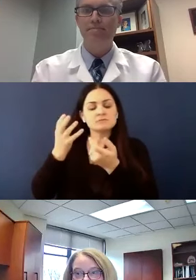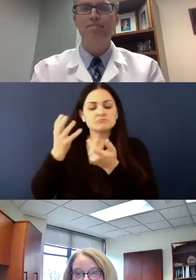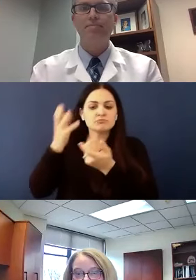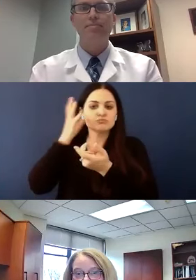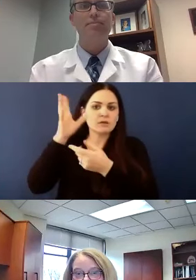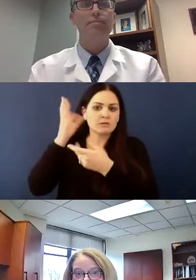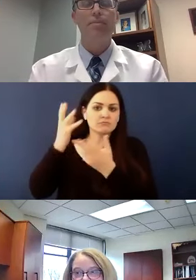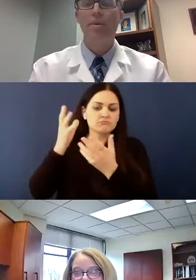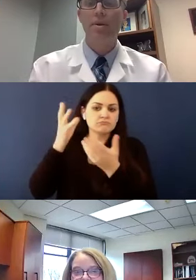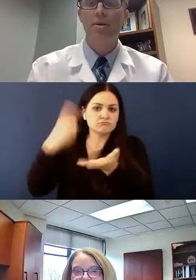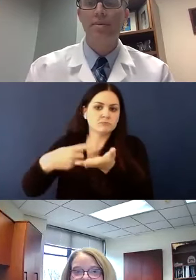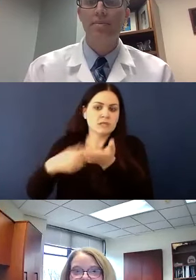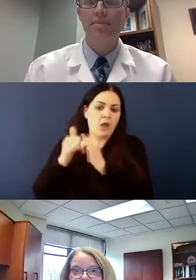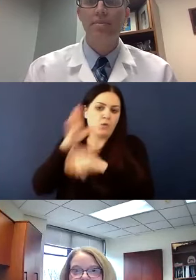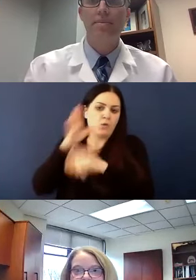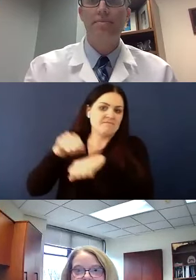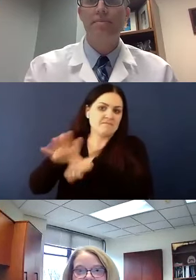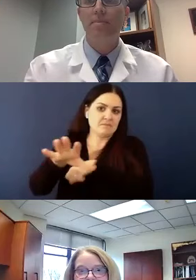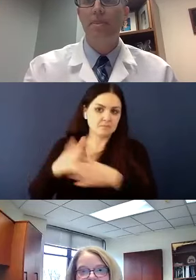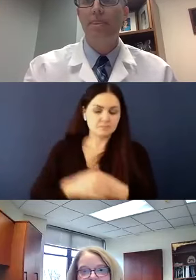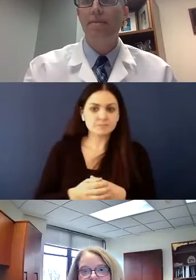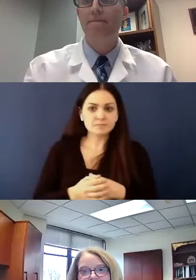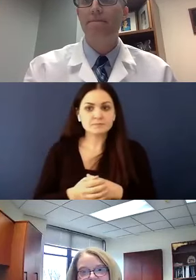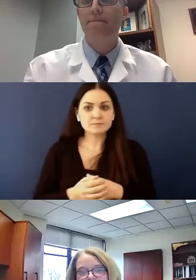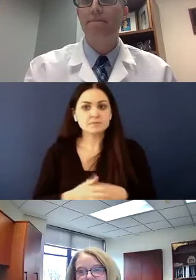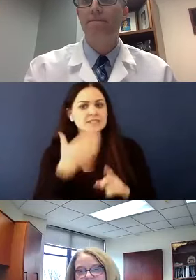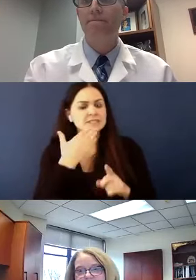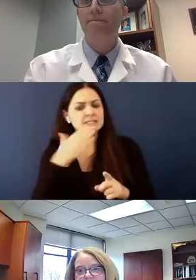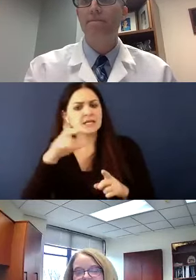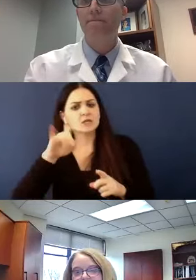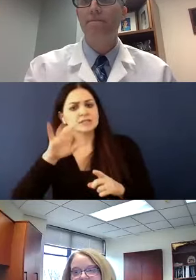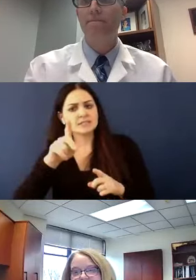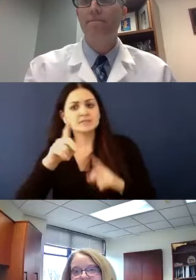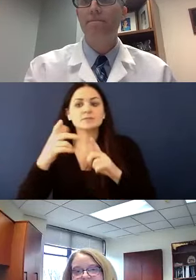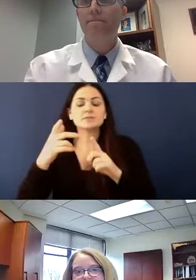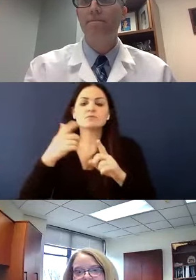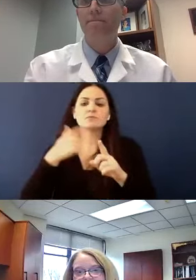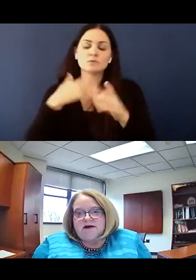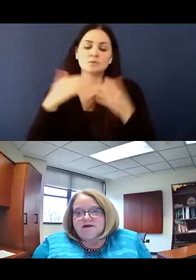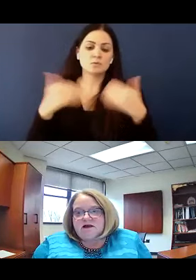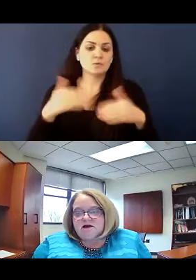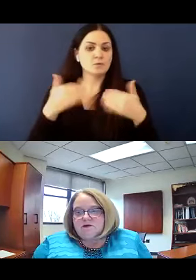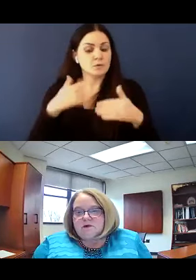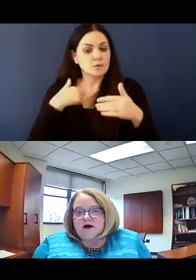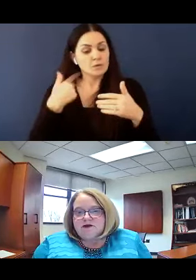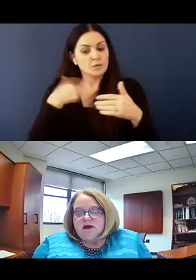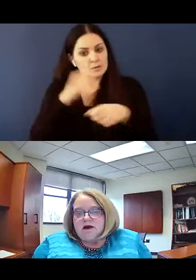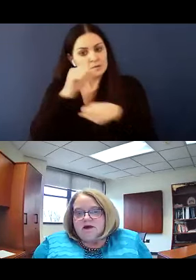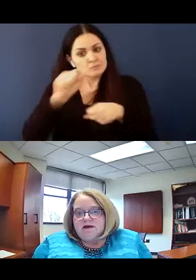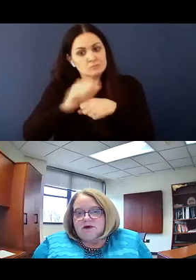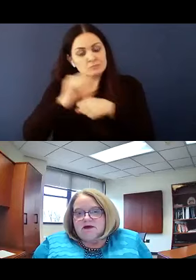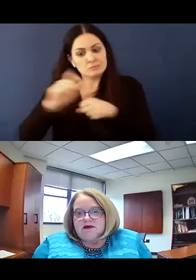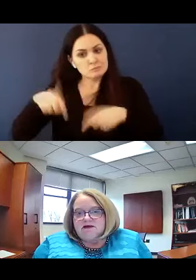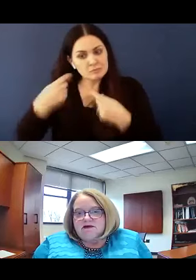again. Thank you, David. There's been a great deal of work, and these micro adjustments have been fascinating to